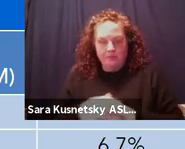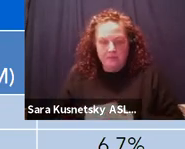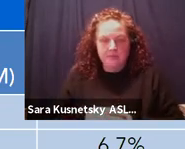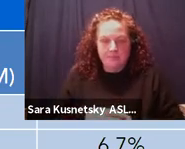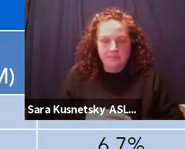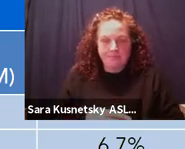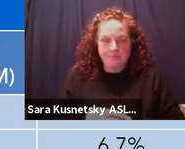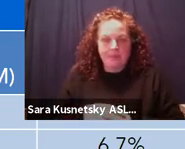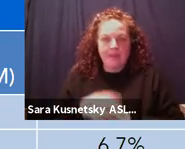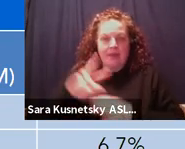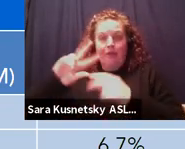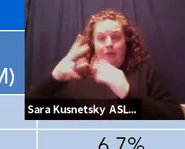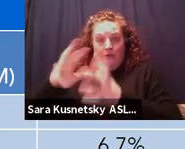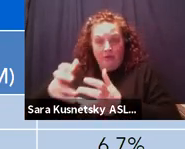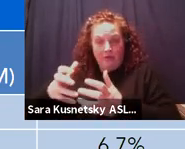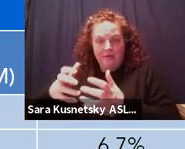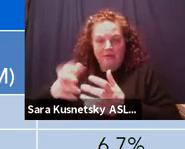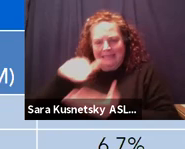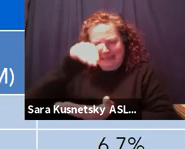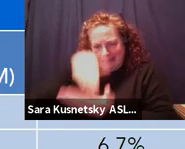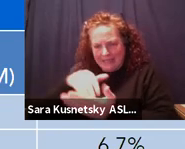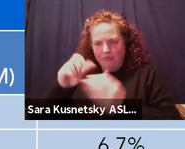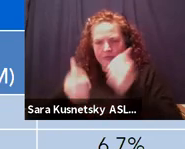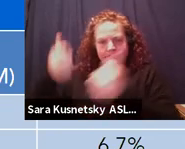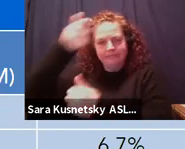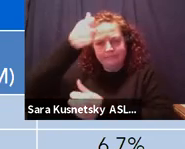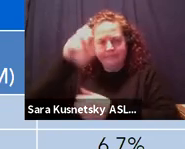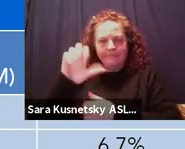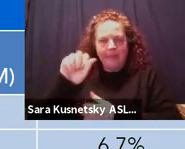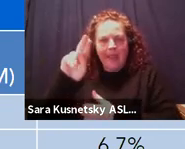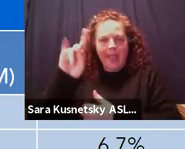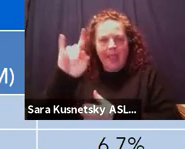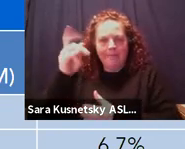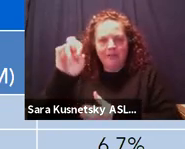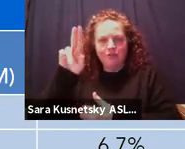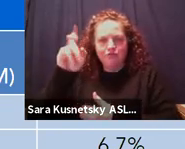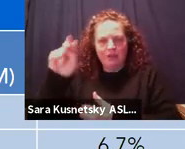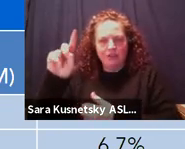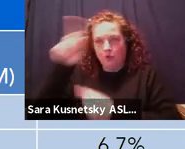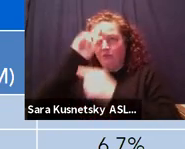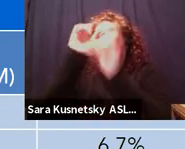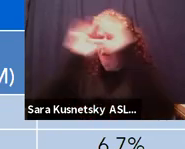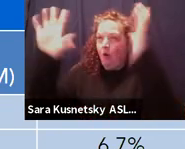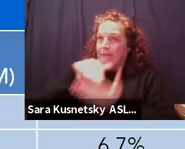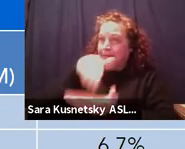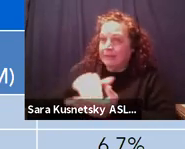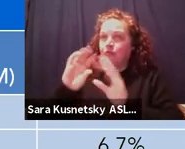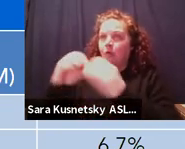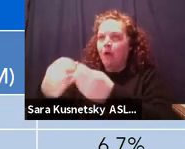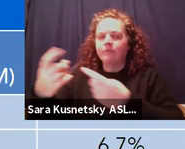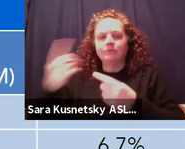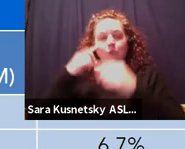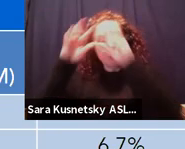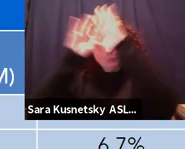The third category is central administration, what you think of when you think of central office. This includes the superintendent,